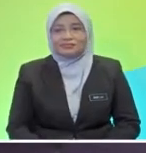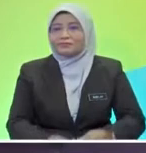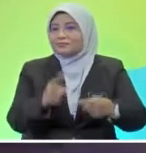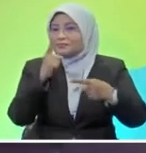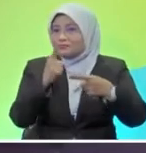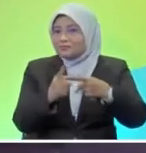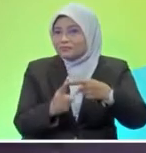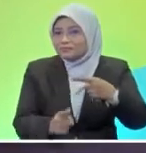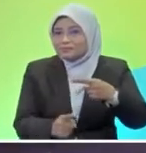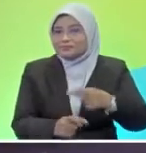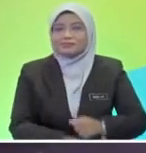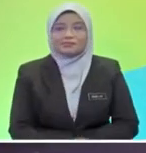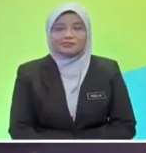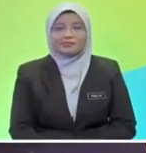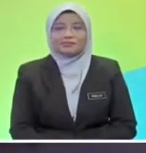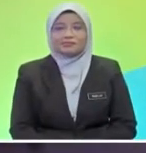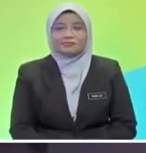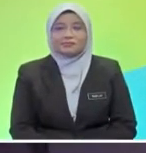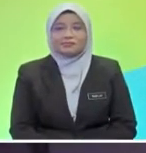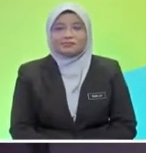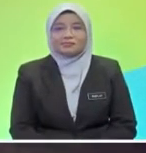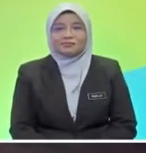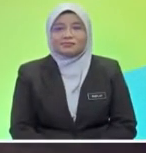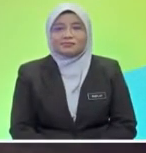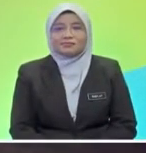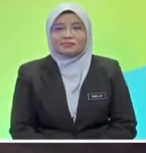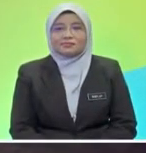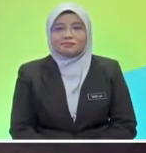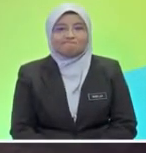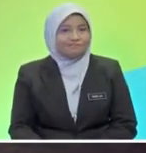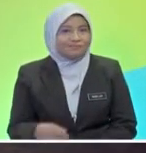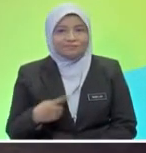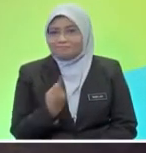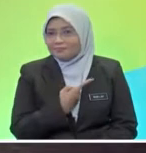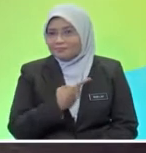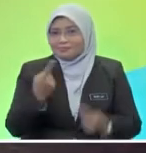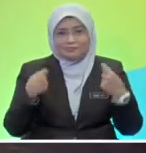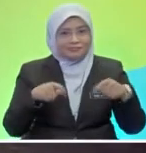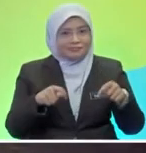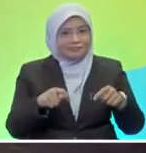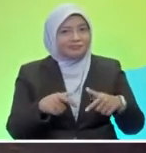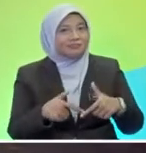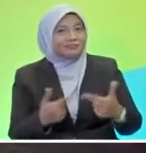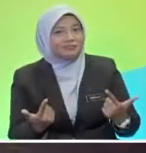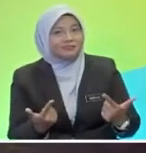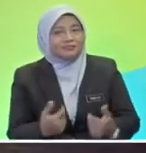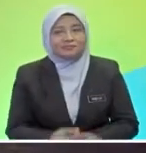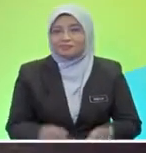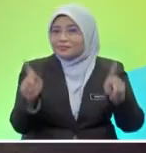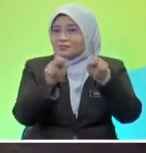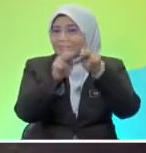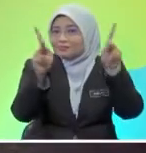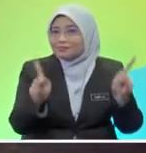I have to put it here. Okay, shall we try one more? Okay, let's do one more. Let's see what card is